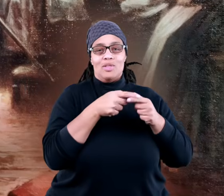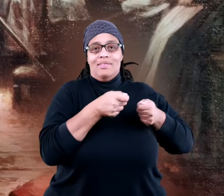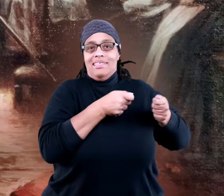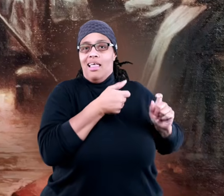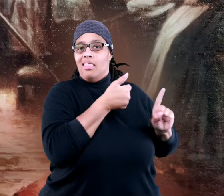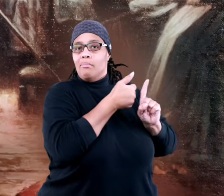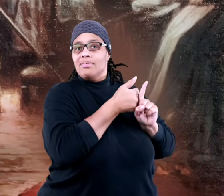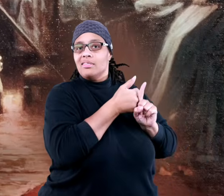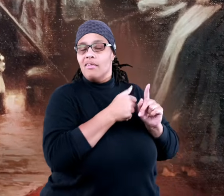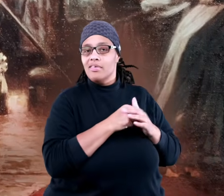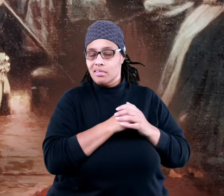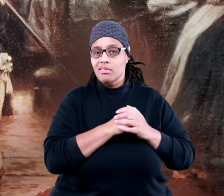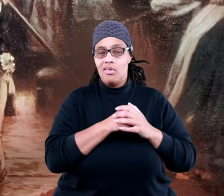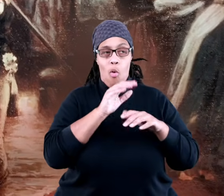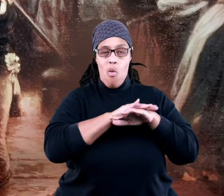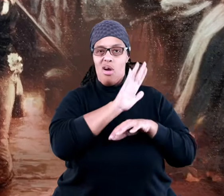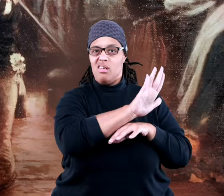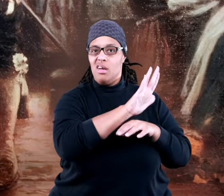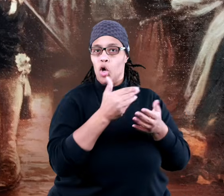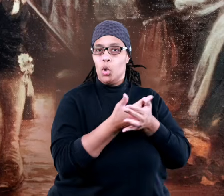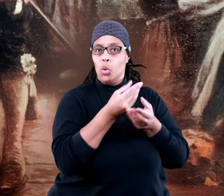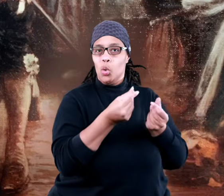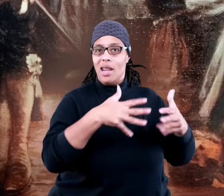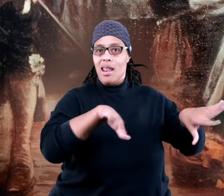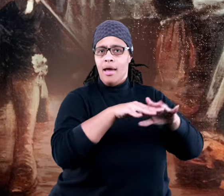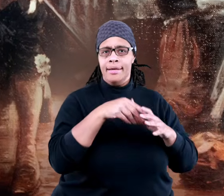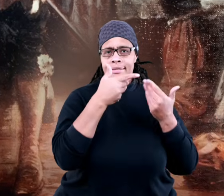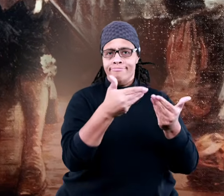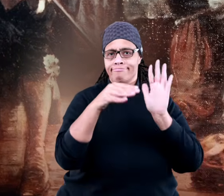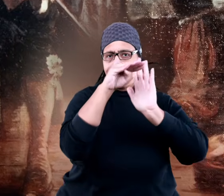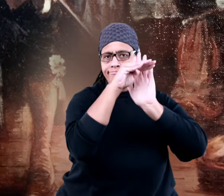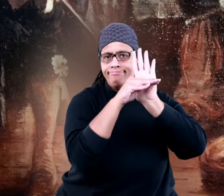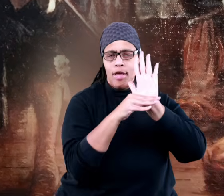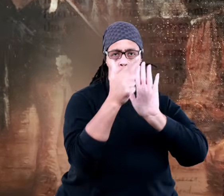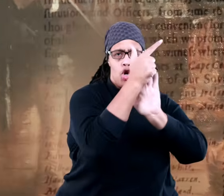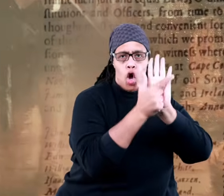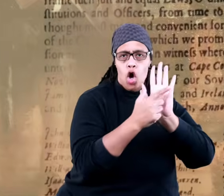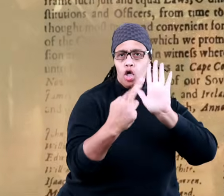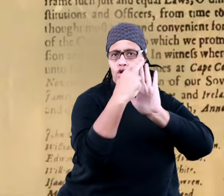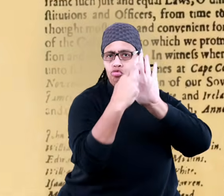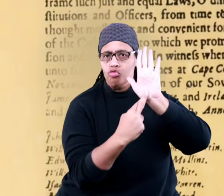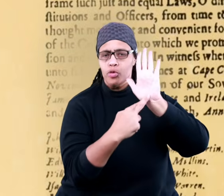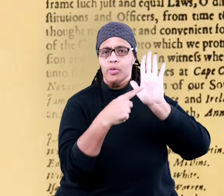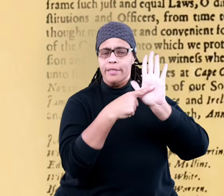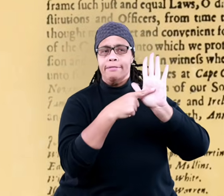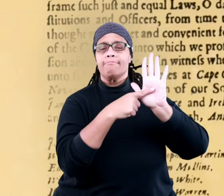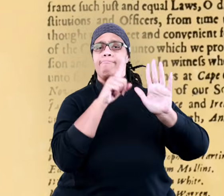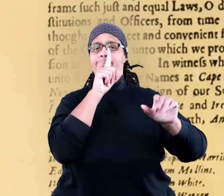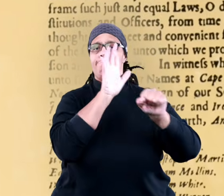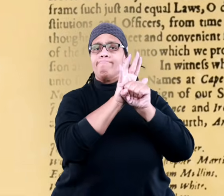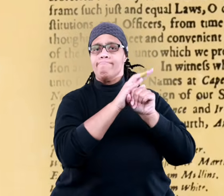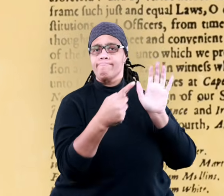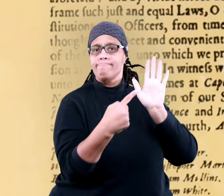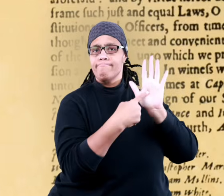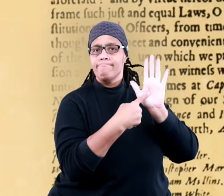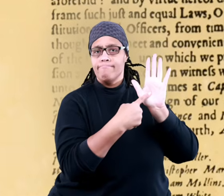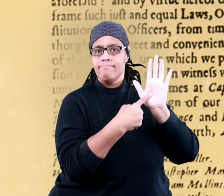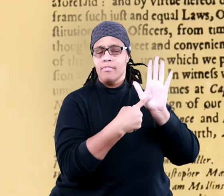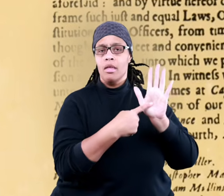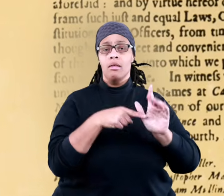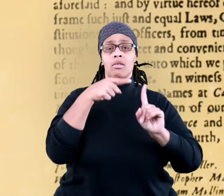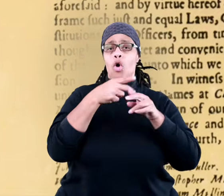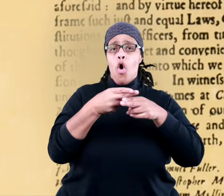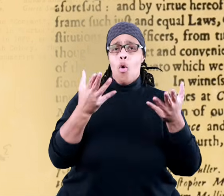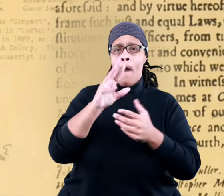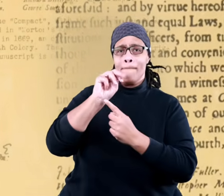to govern themselves in this new land. So they wrote a list of laws and rules they all pledged to live by.